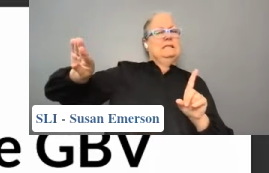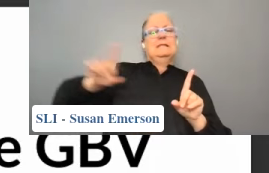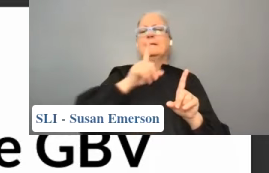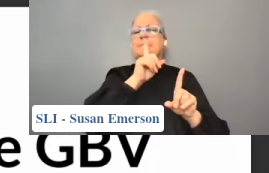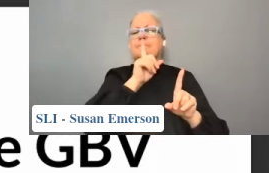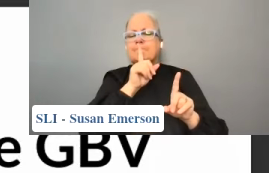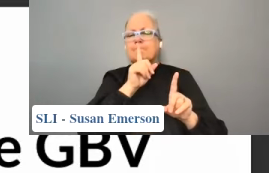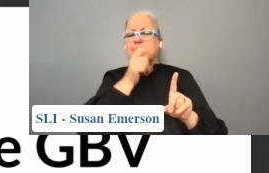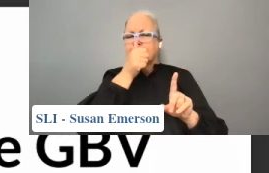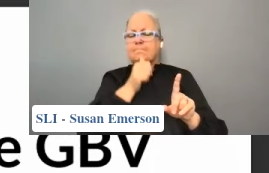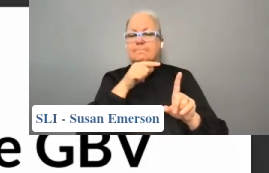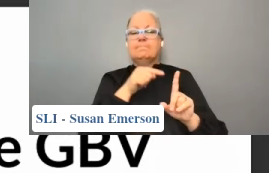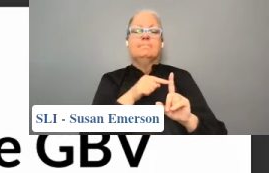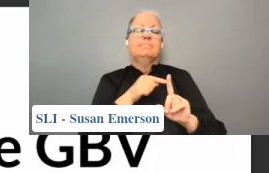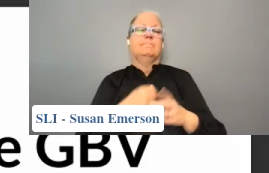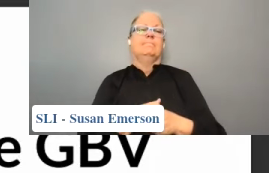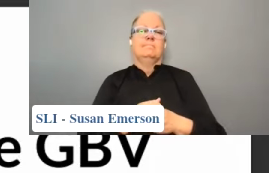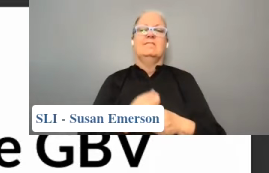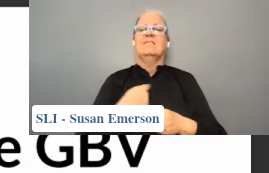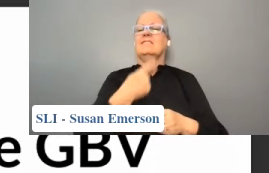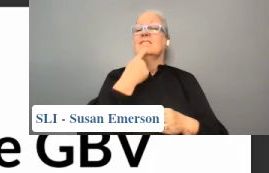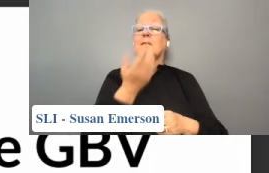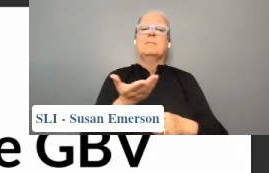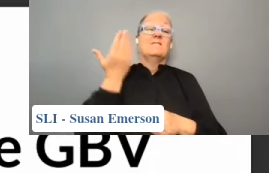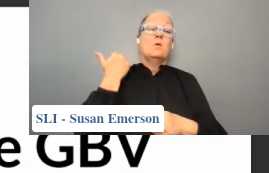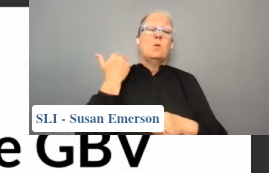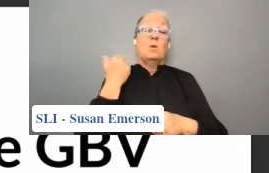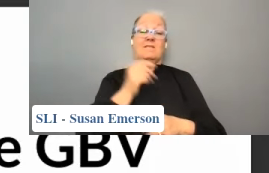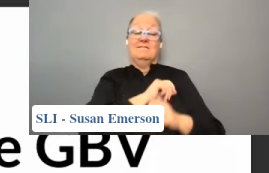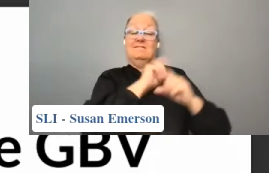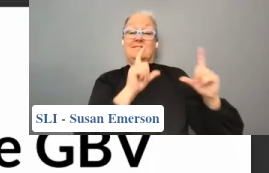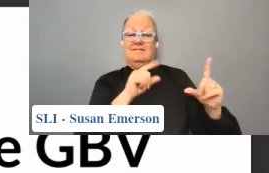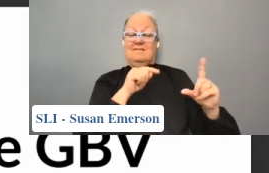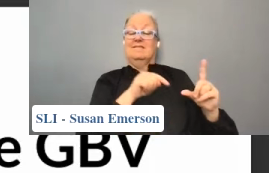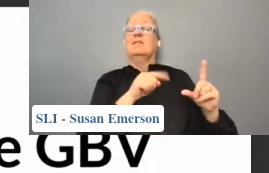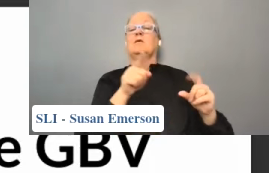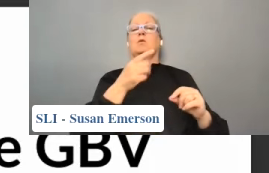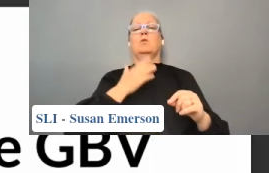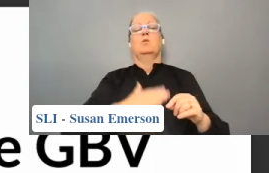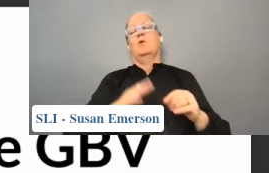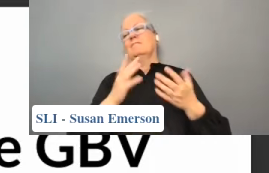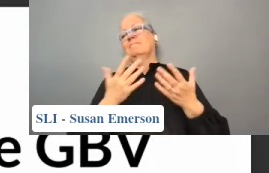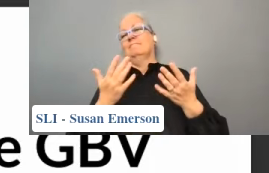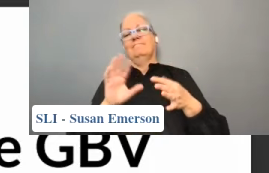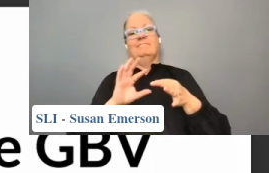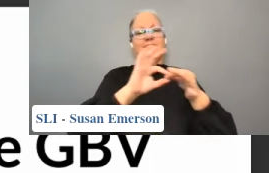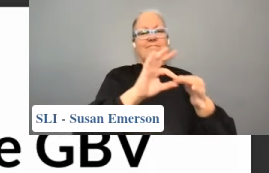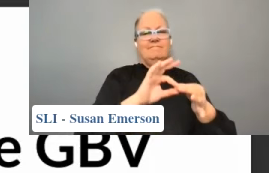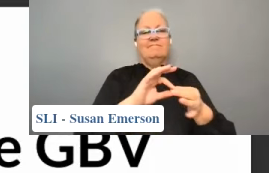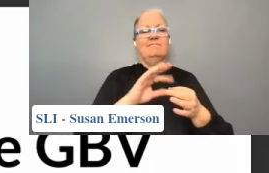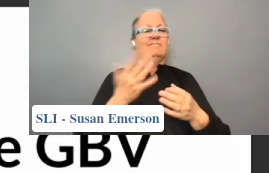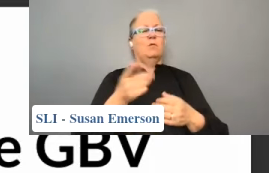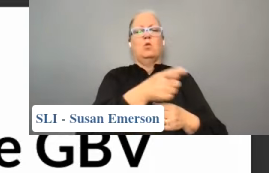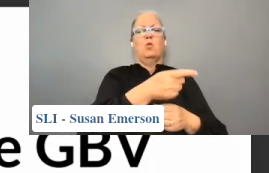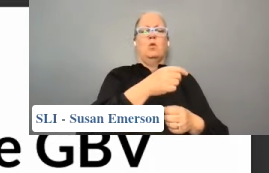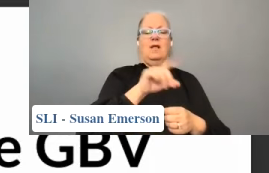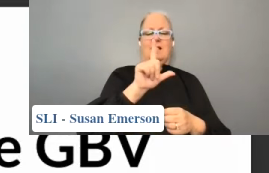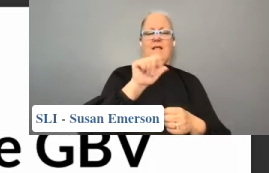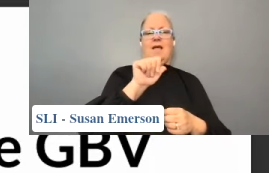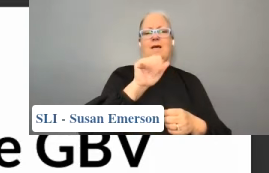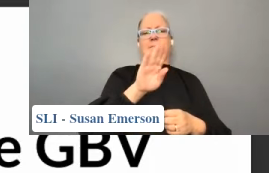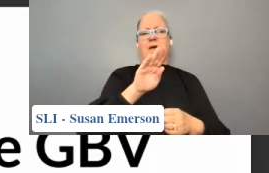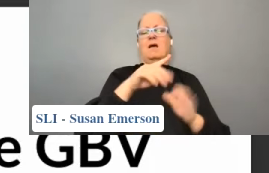to what I was talking about in the previous slide, where you're actually making linkages with labor policies to ensure that there's